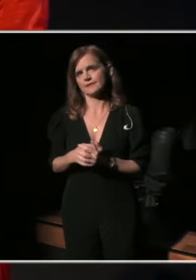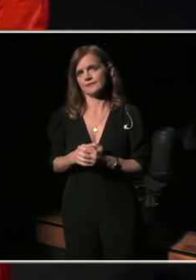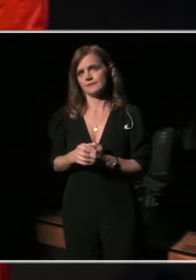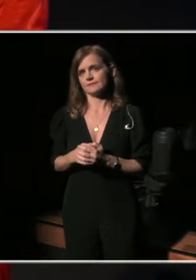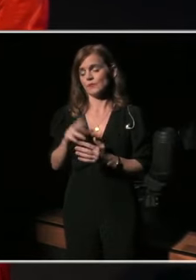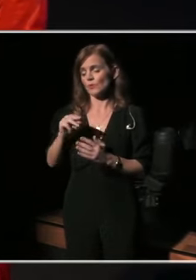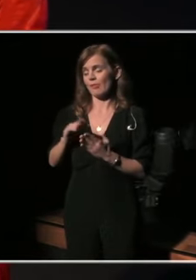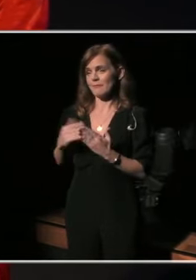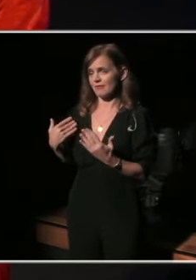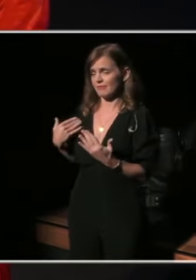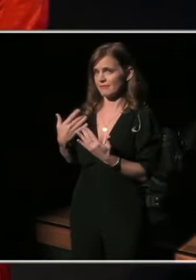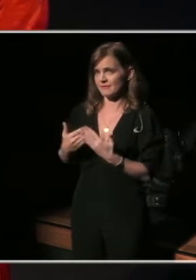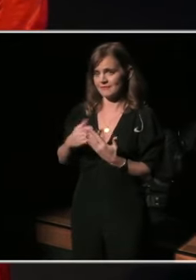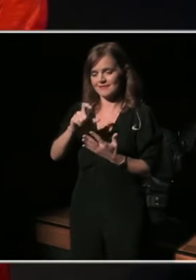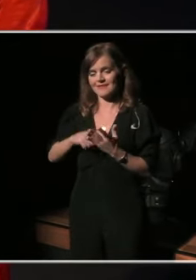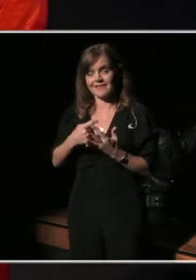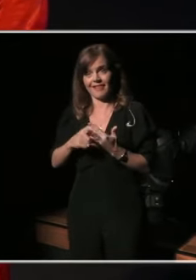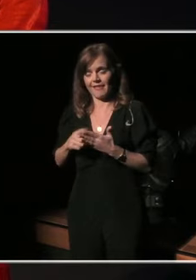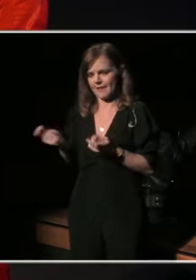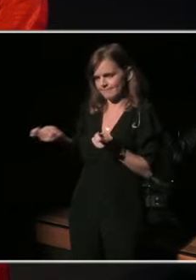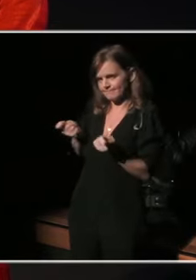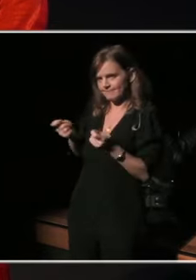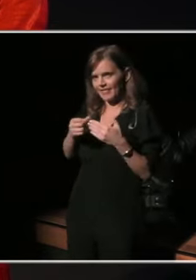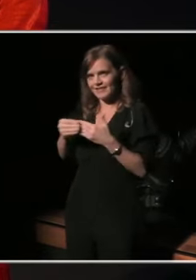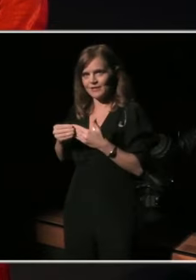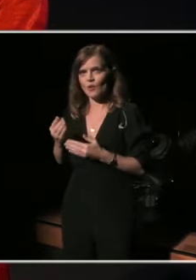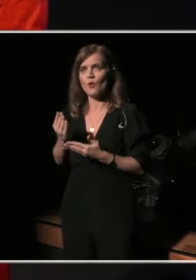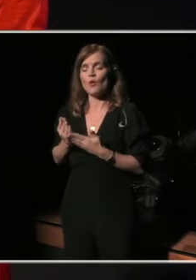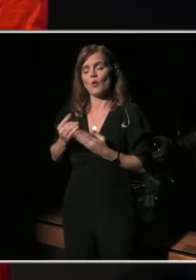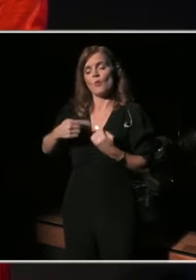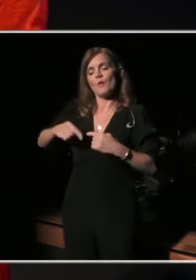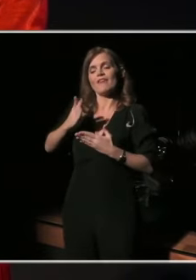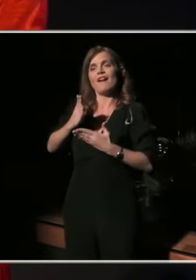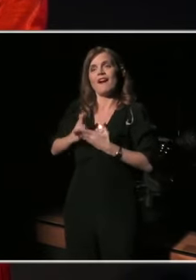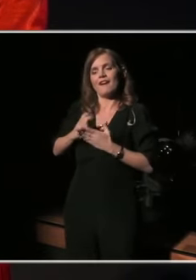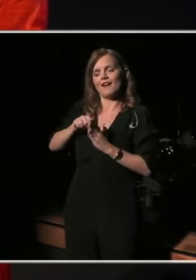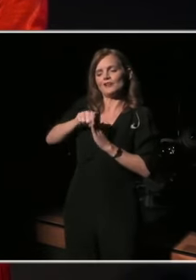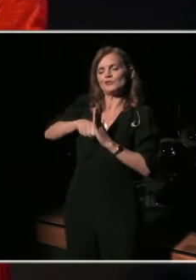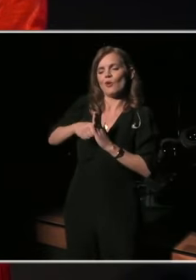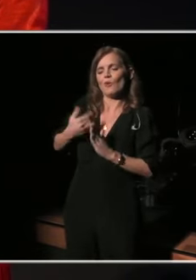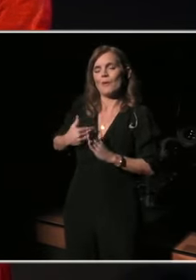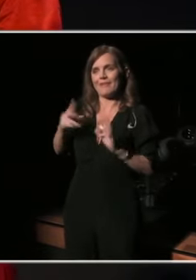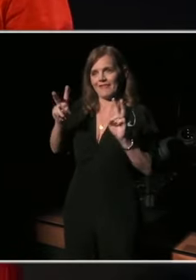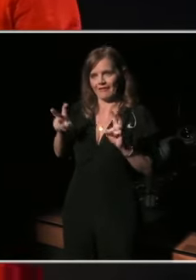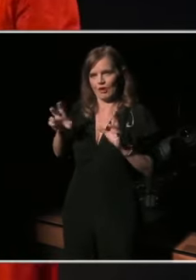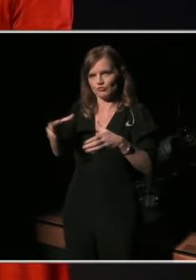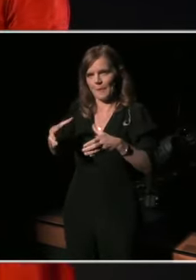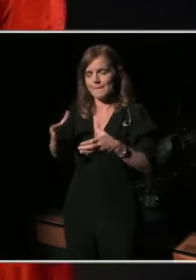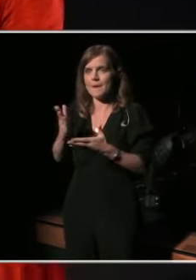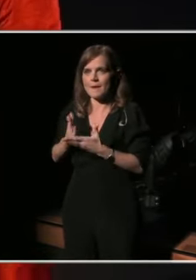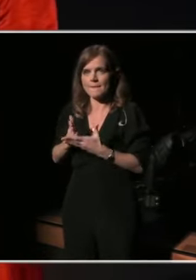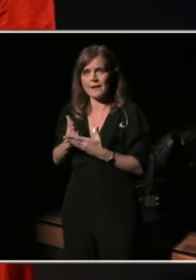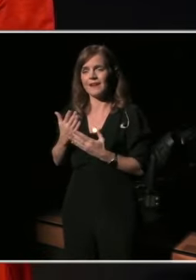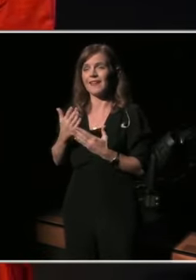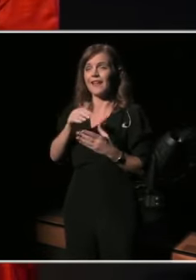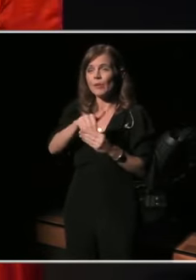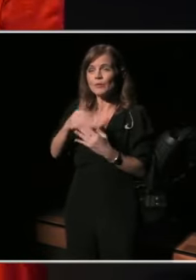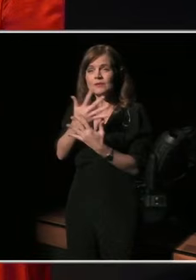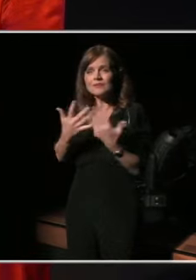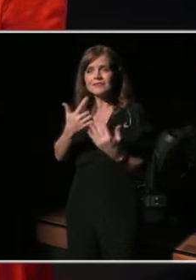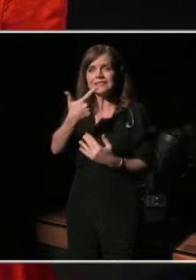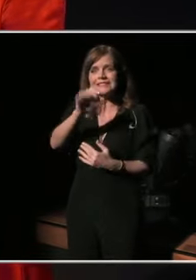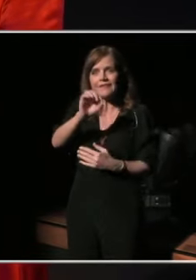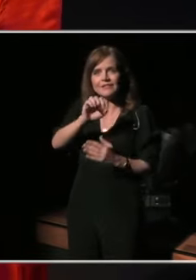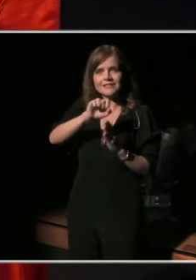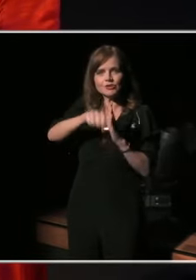the last 12 months, under Claire's leadership, the We Are Doc Women group has won the support and commitment of nearly 70 production companies and departments